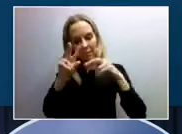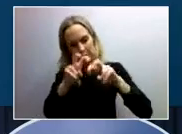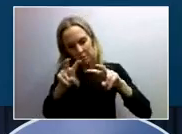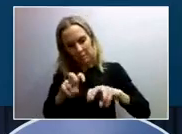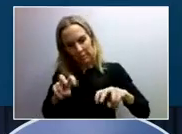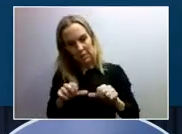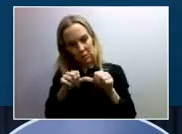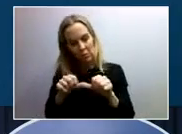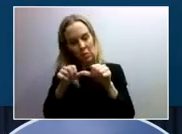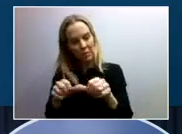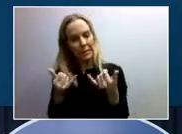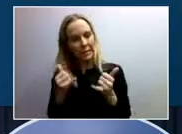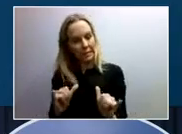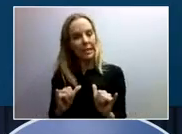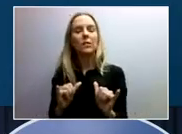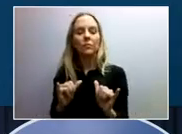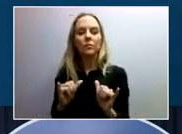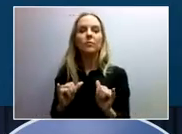say from